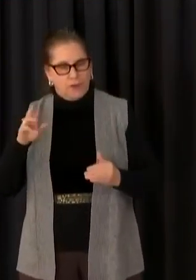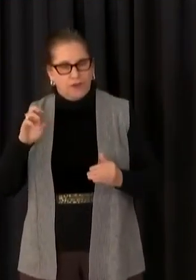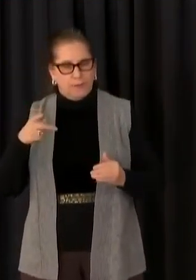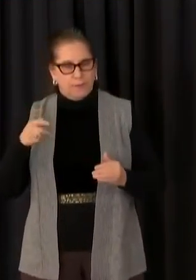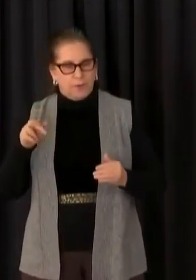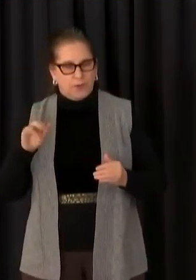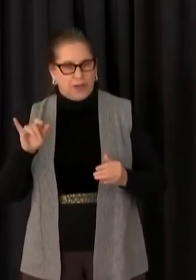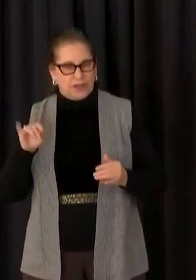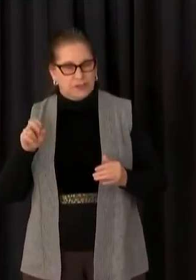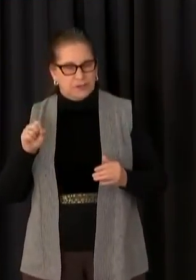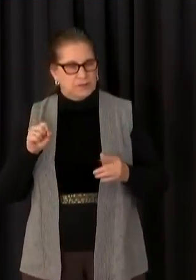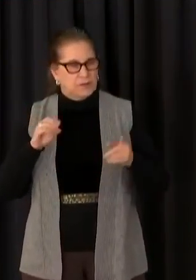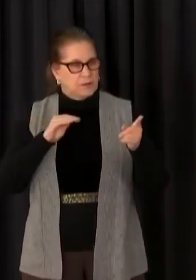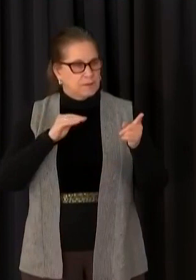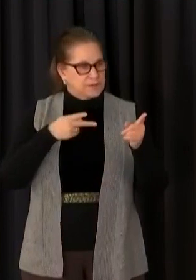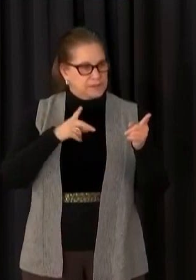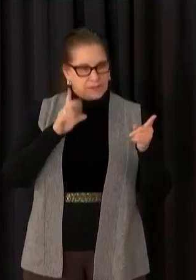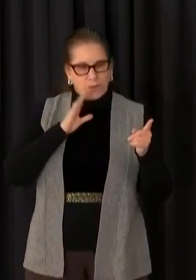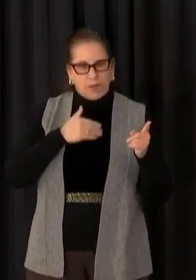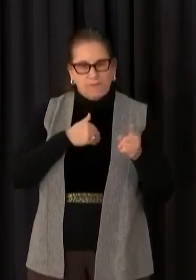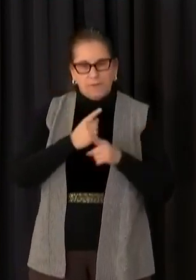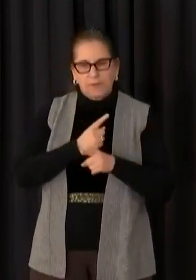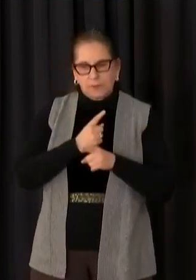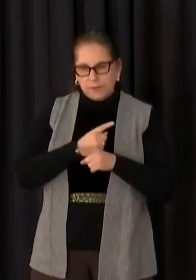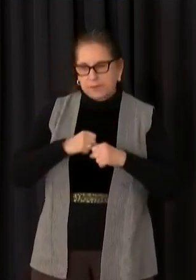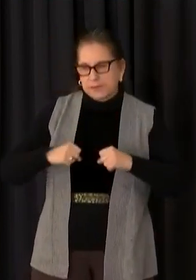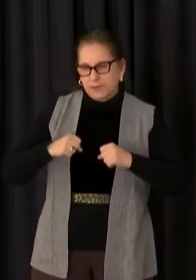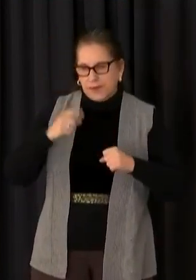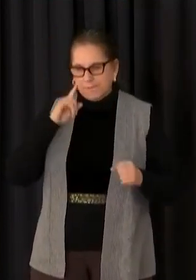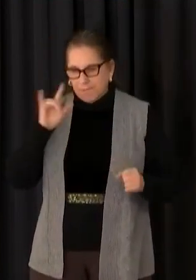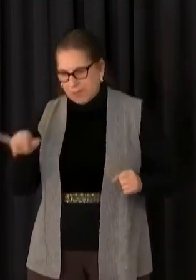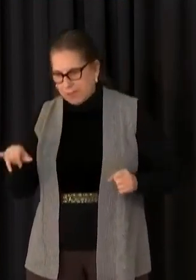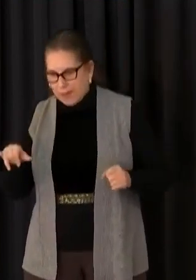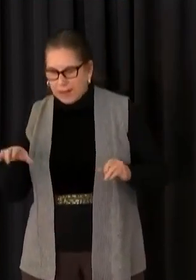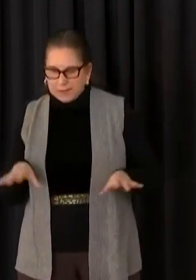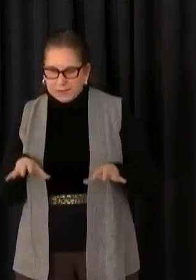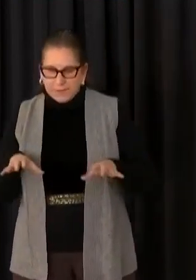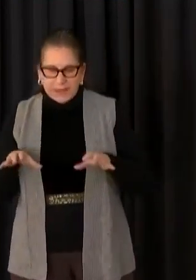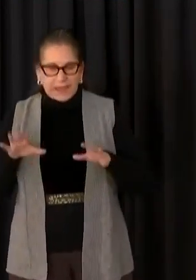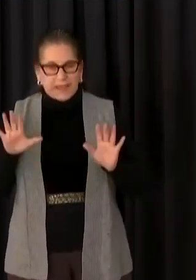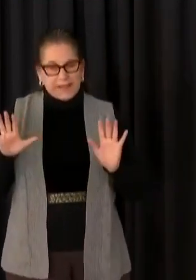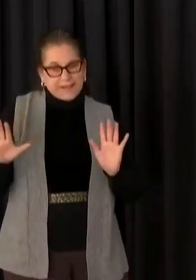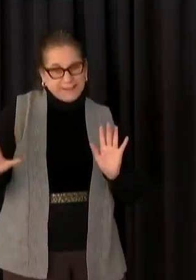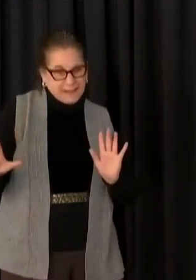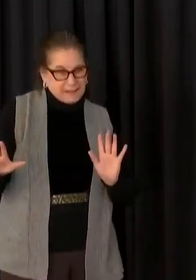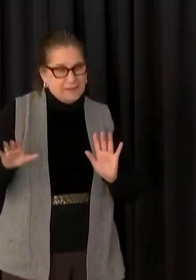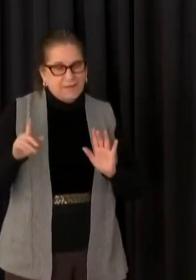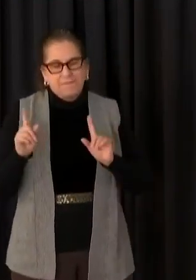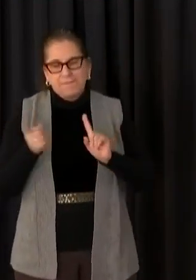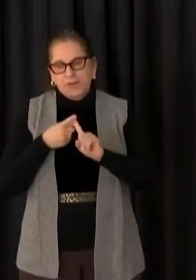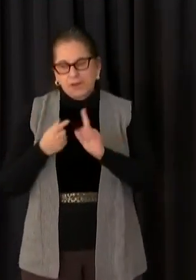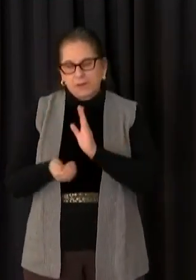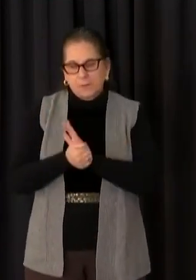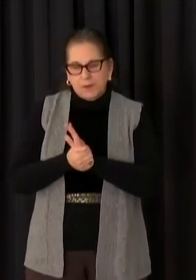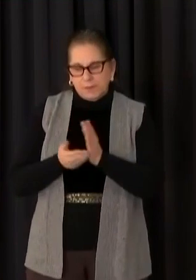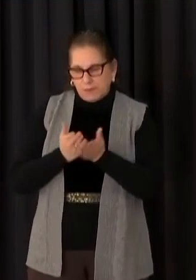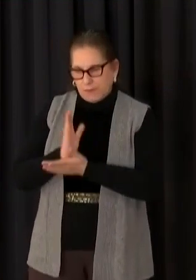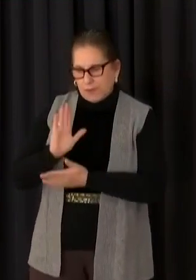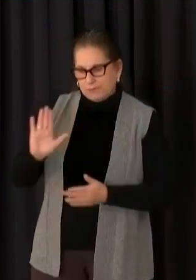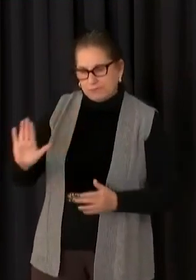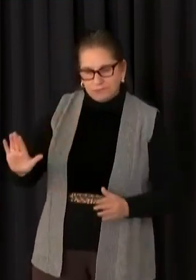MPD will have the appropriate posture for that to facilitate the First Amendment assembly that will take